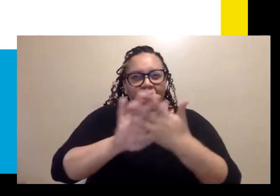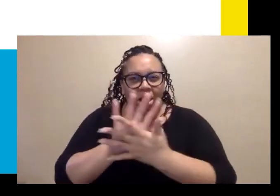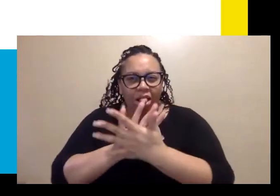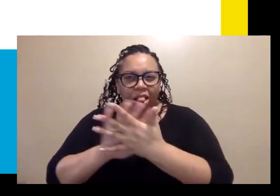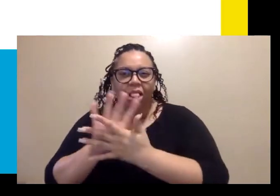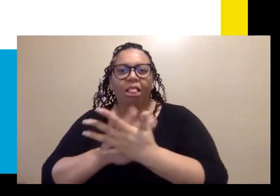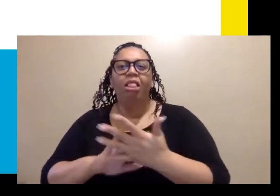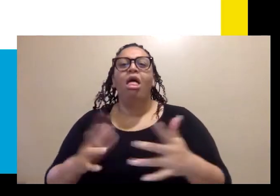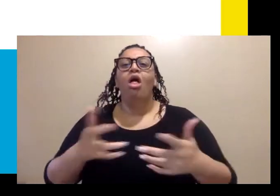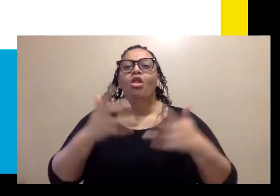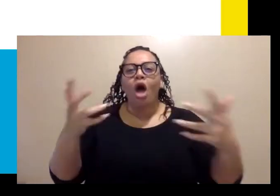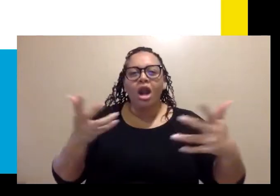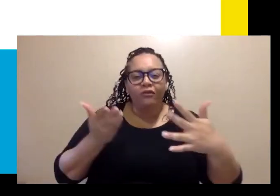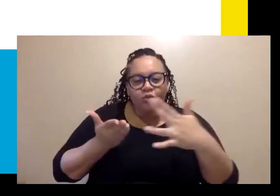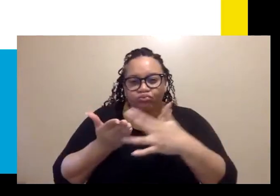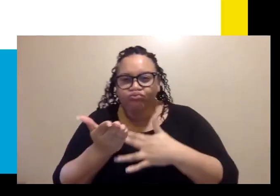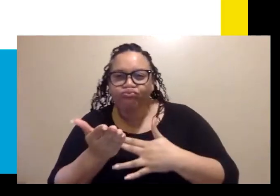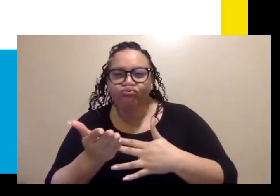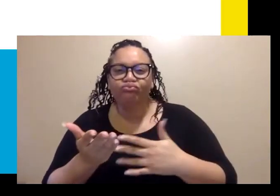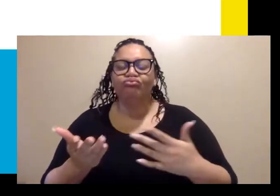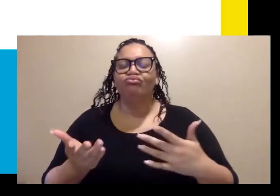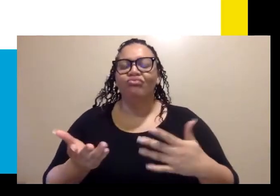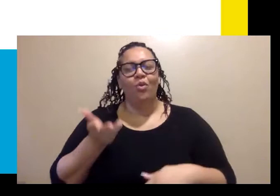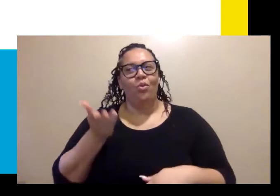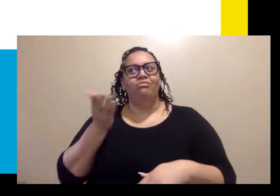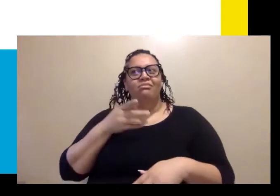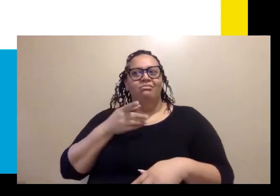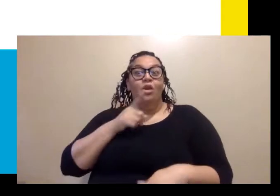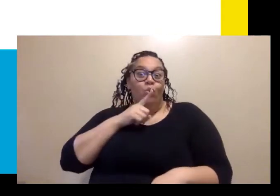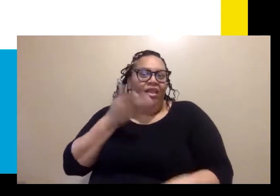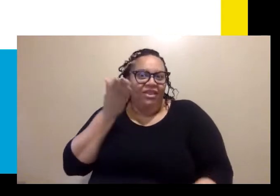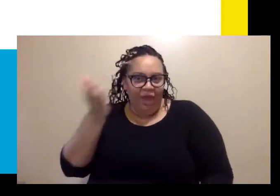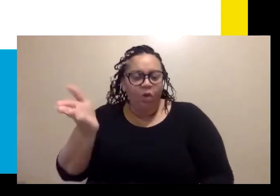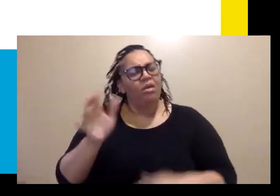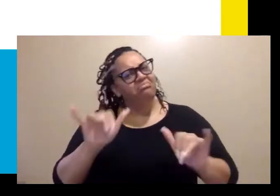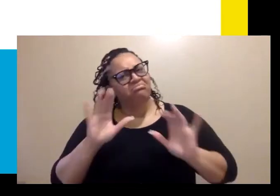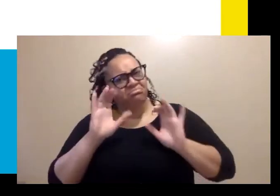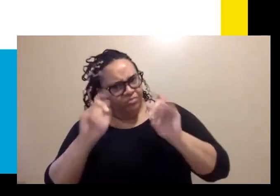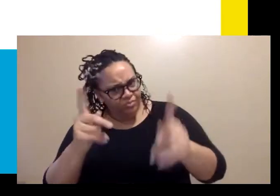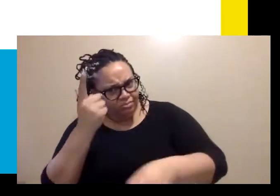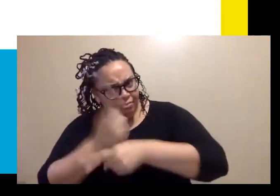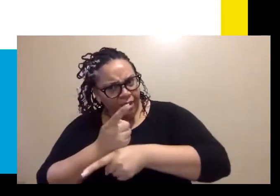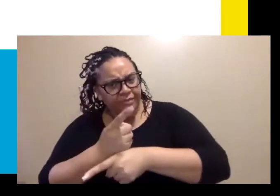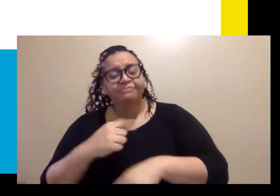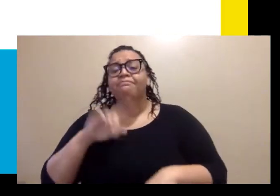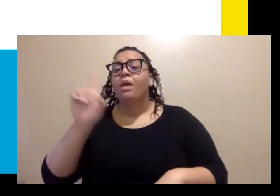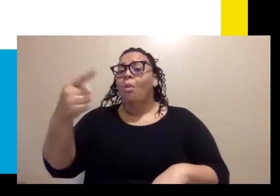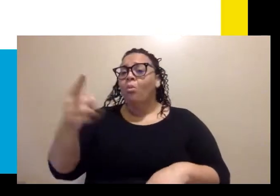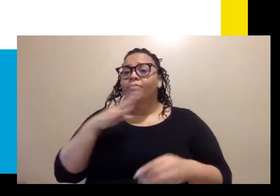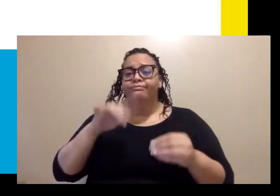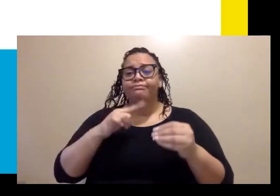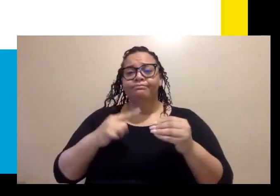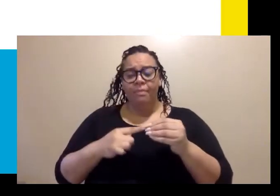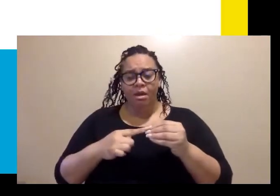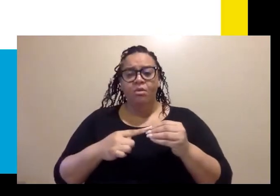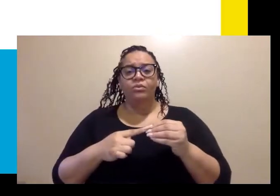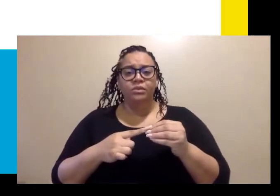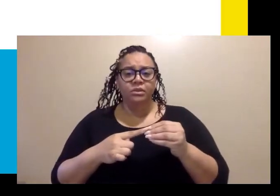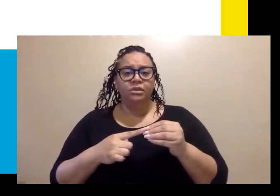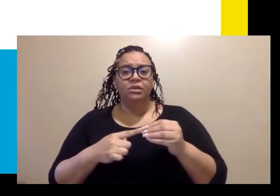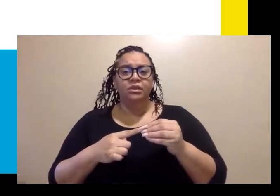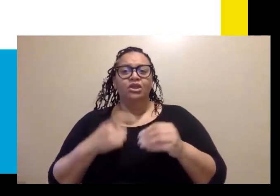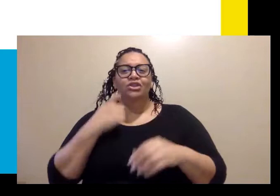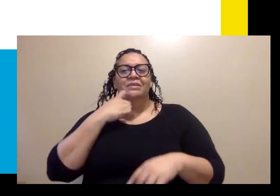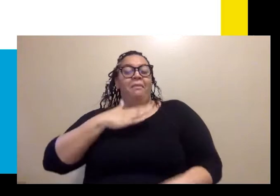of in-between things there. And that's okay, right? I'm only going to speak to just